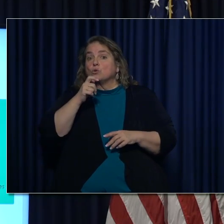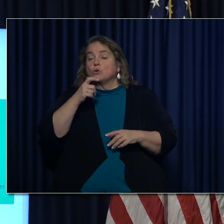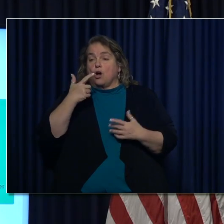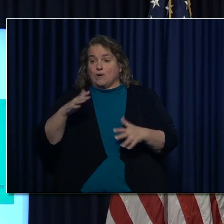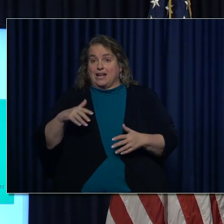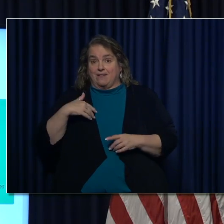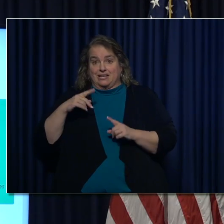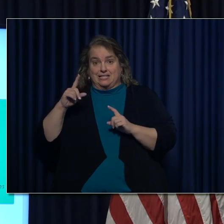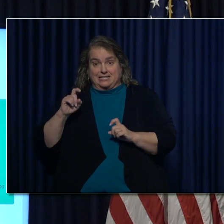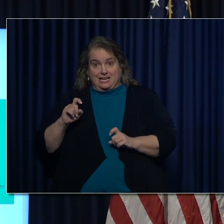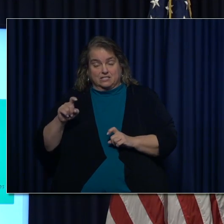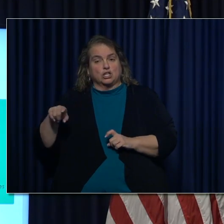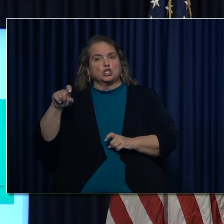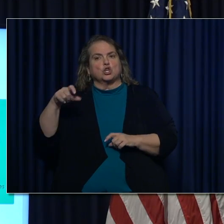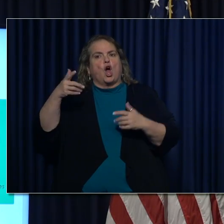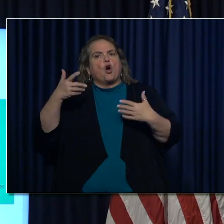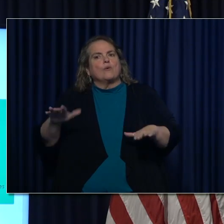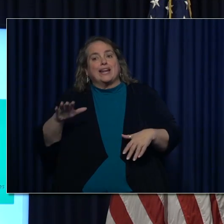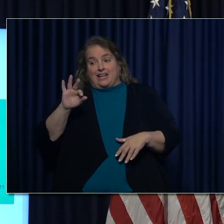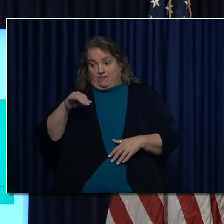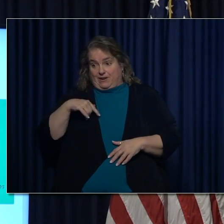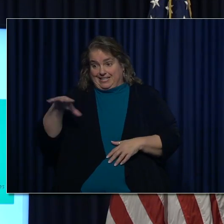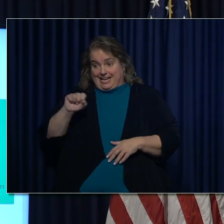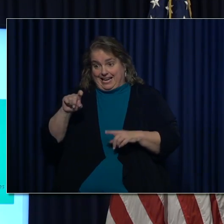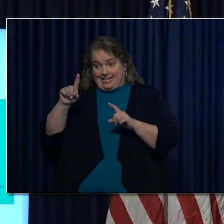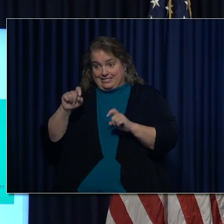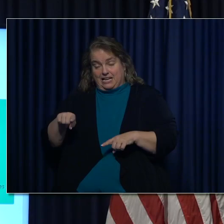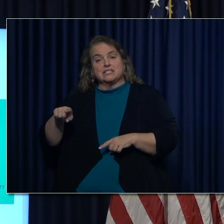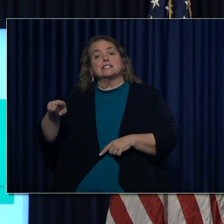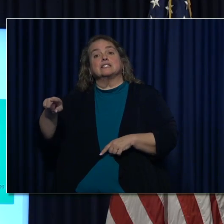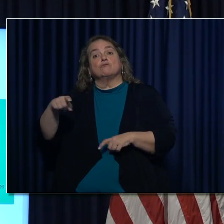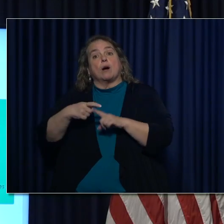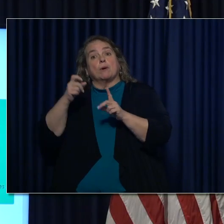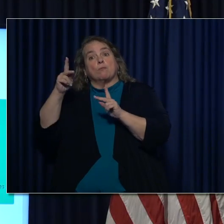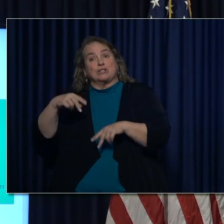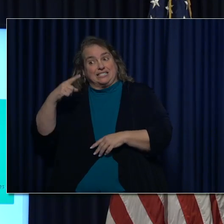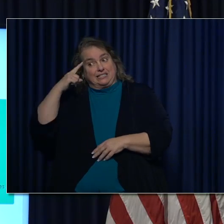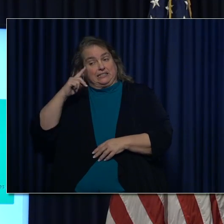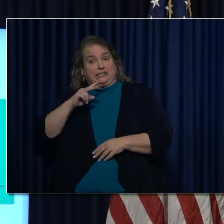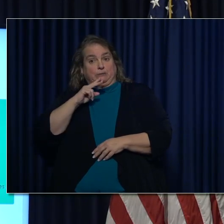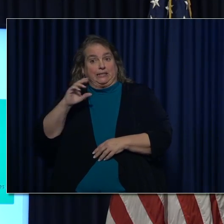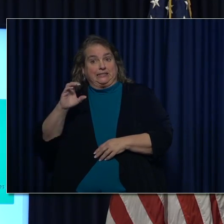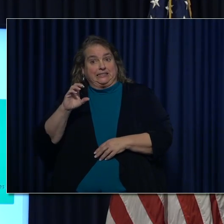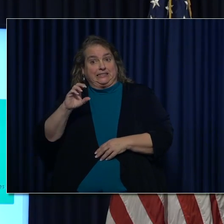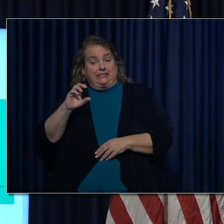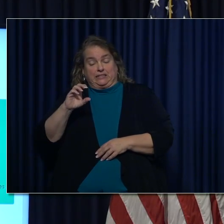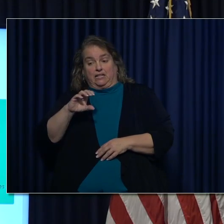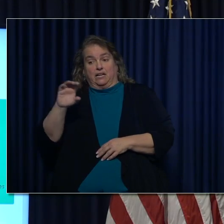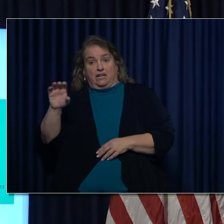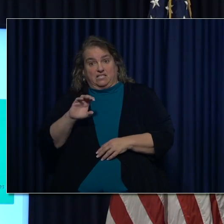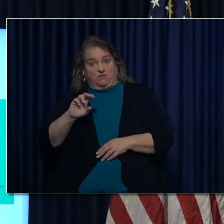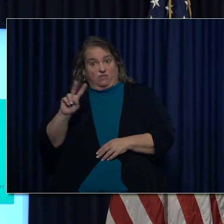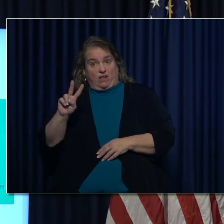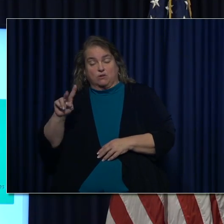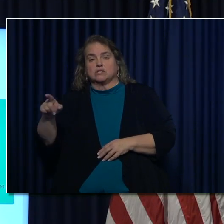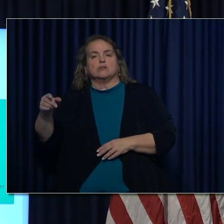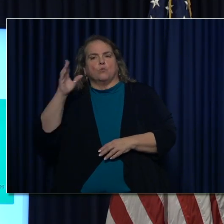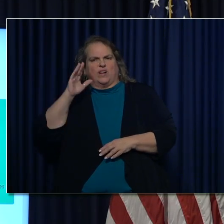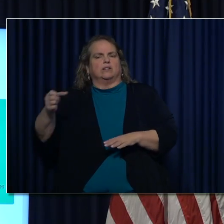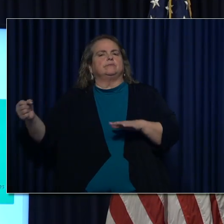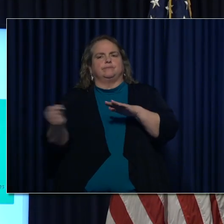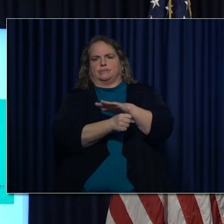they should already be in isolation. And our goal is to make sure that self-isolation or other